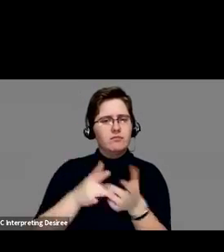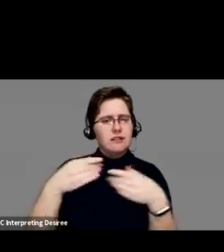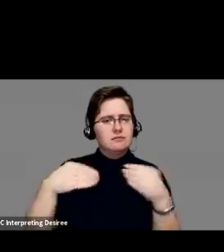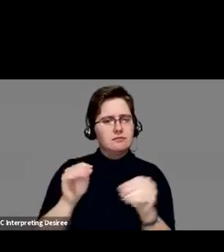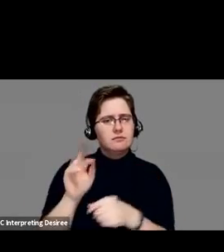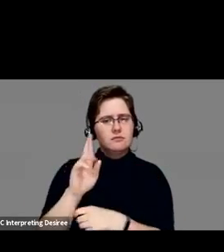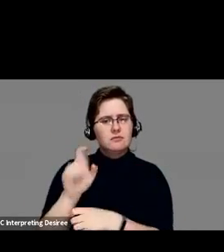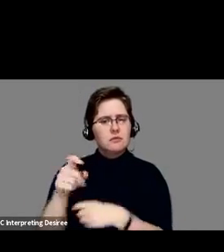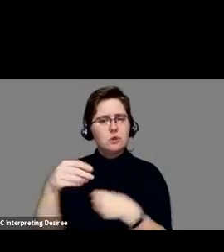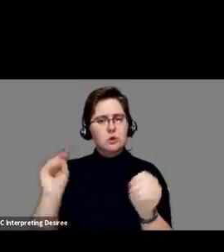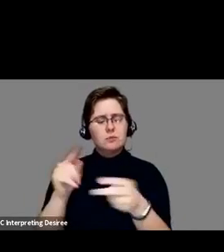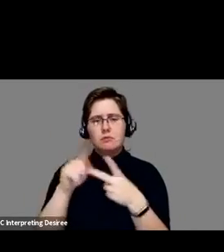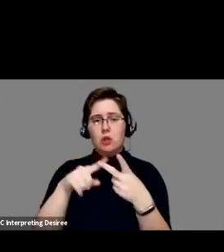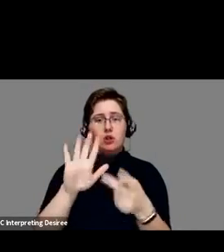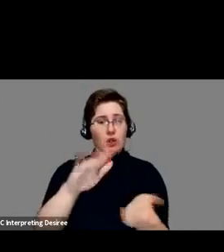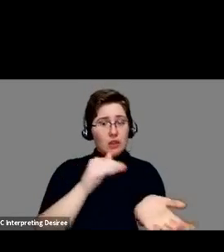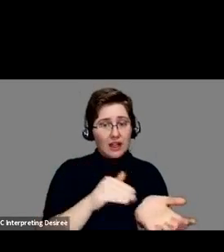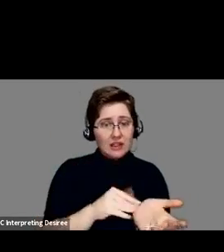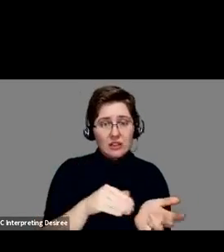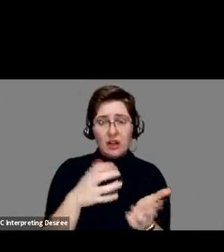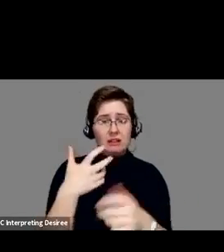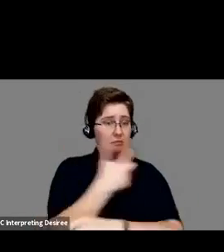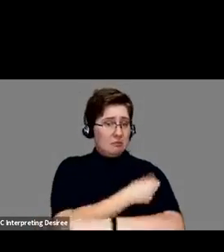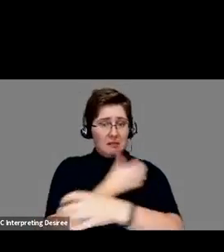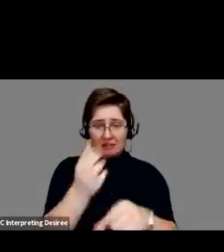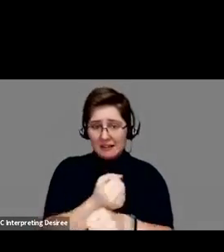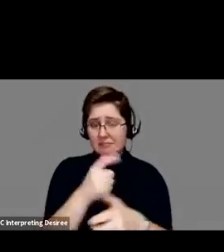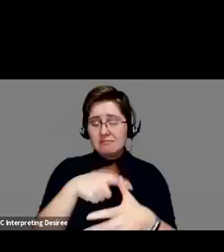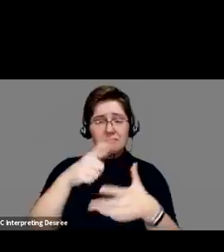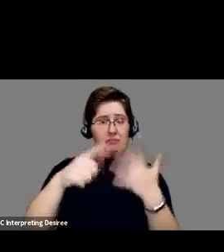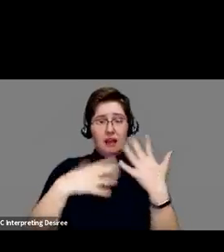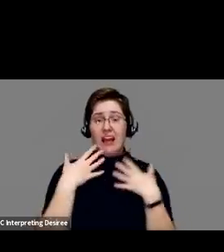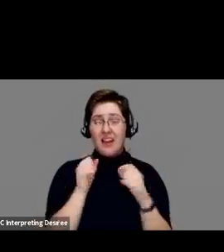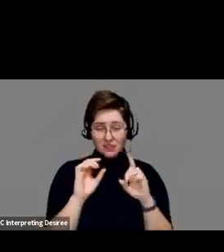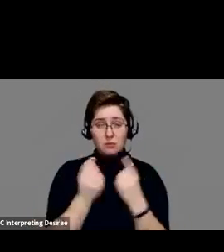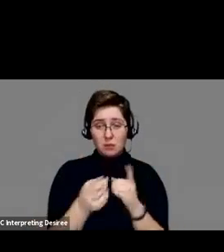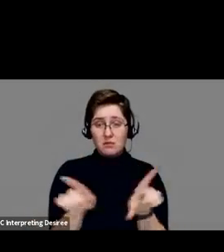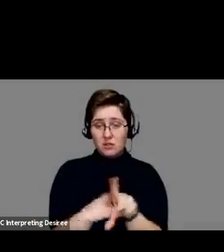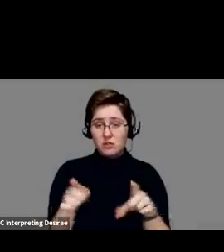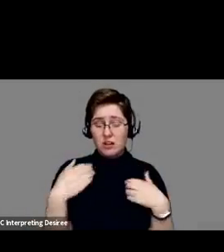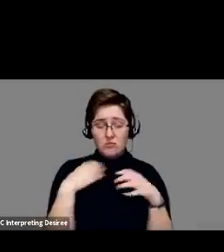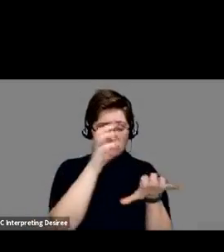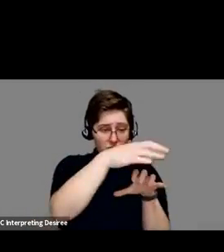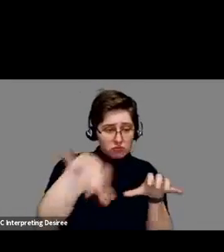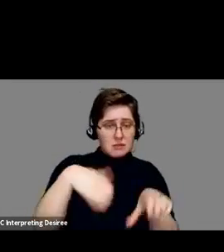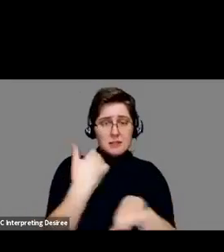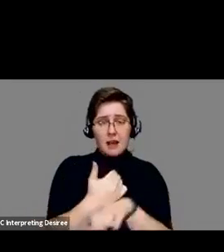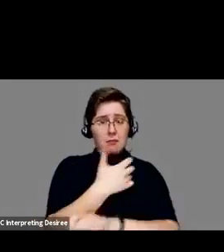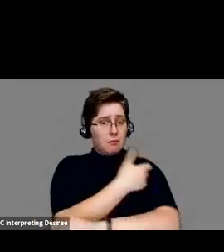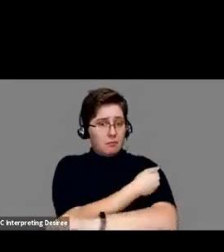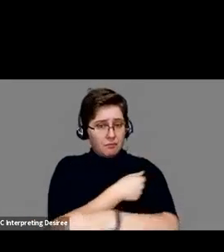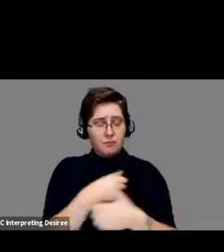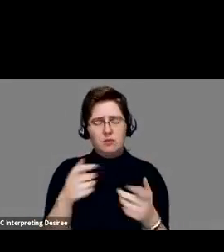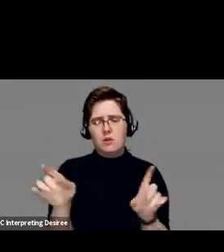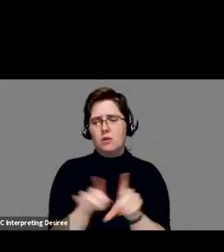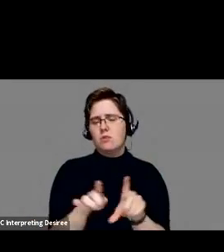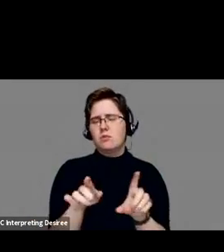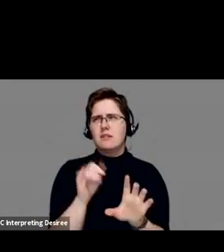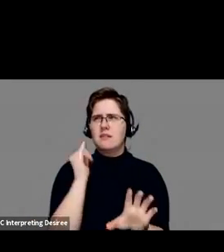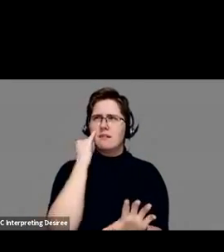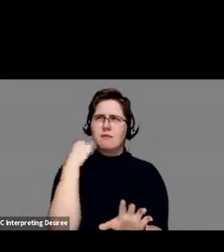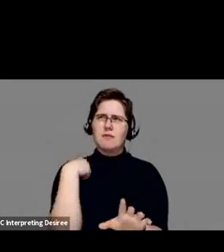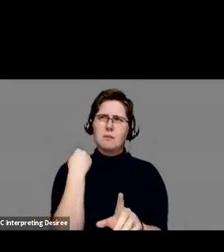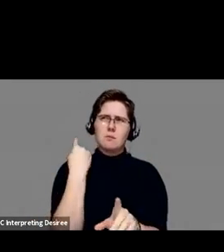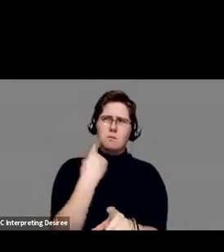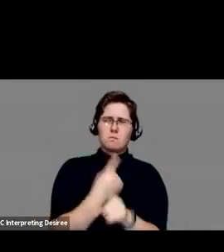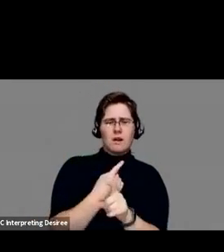your primary care doc, and the health department has locations, and then also some, if I'm correct,